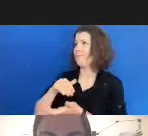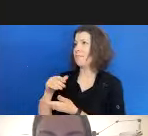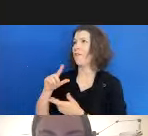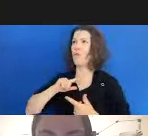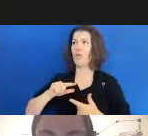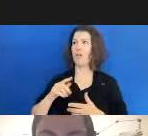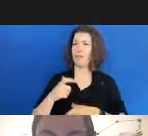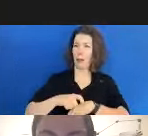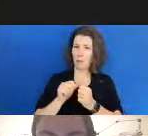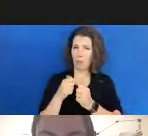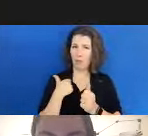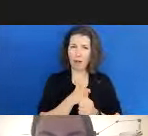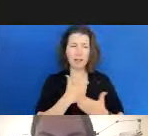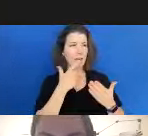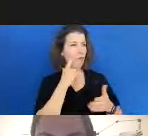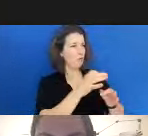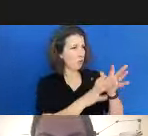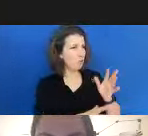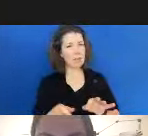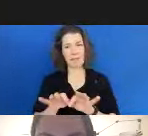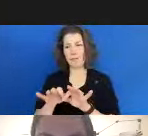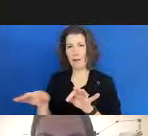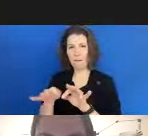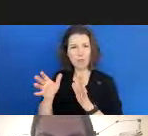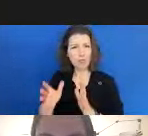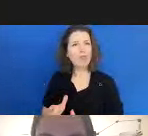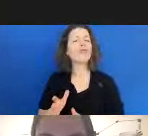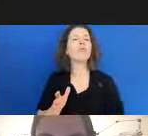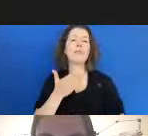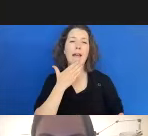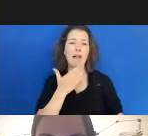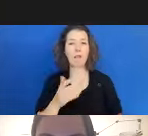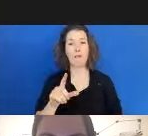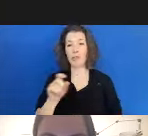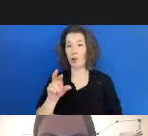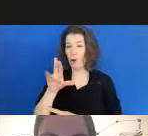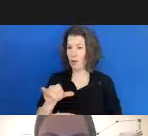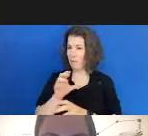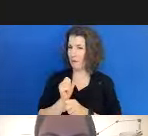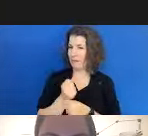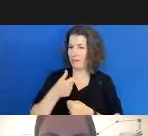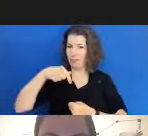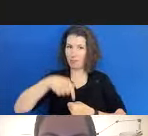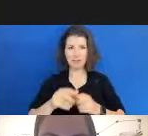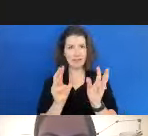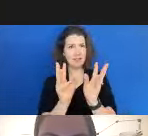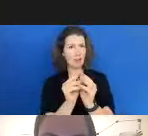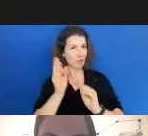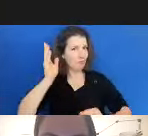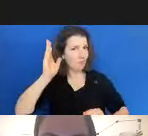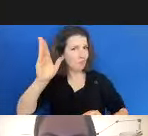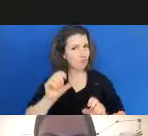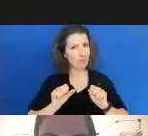to our interpreters and live captioner for your assistance today, as well as Zari for making this session possible. As I had mentioned,